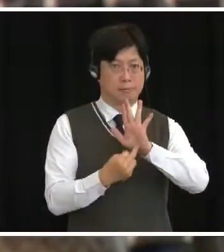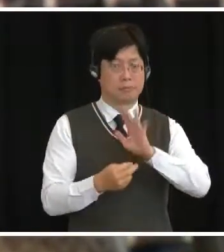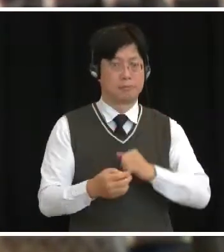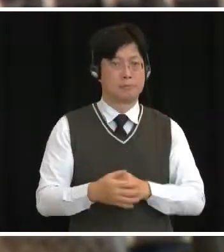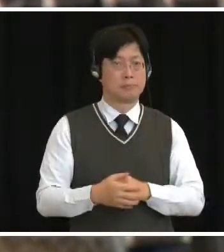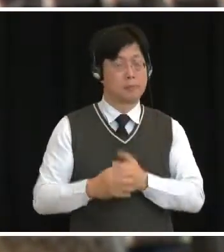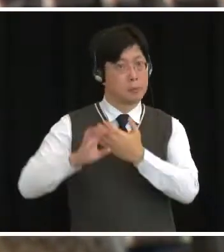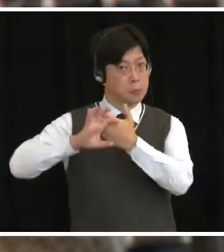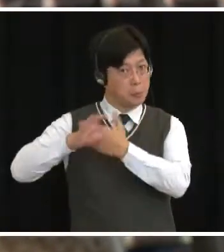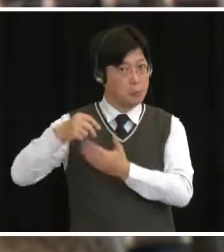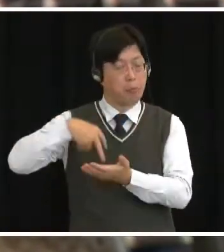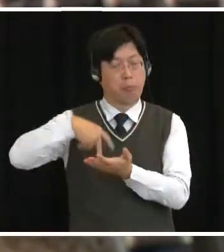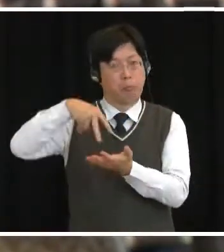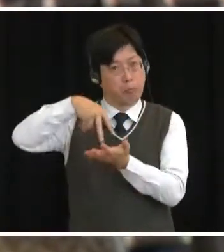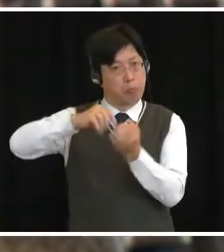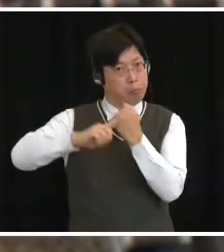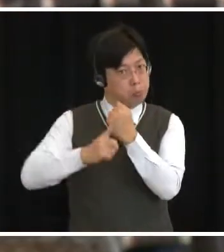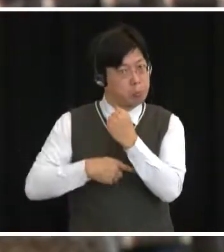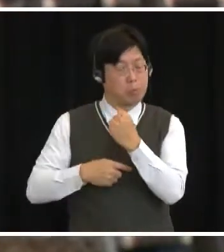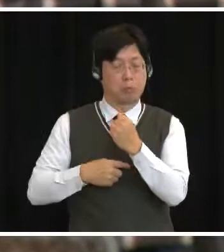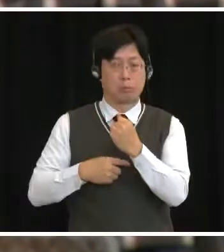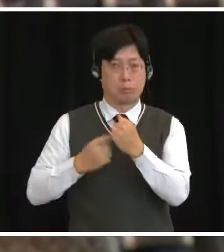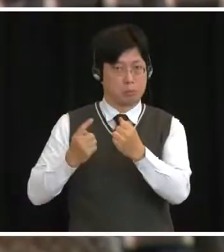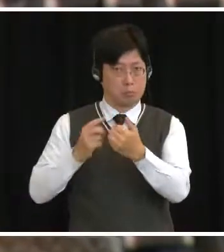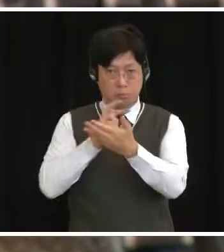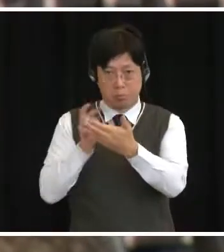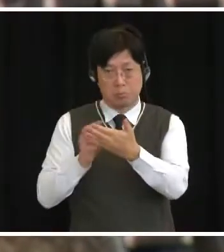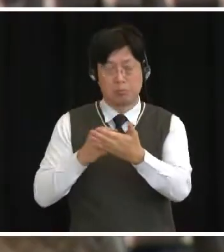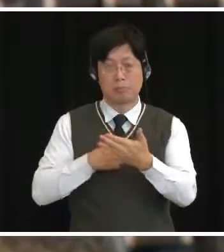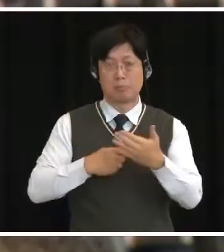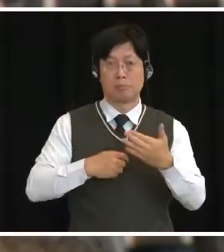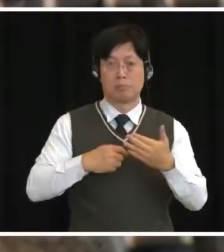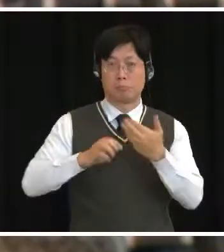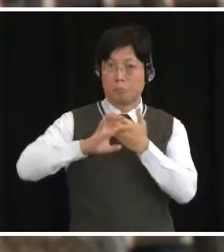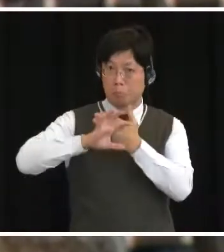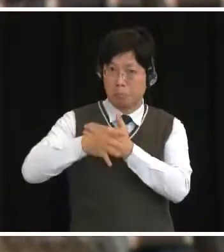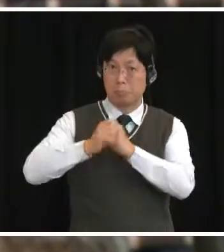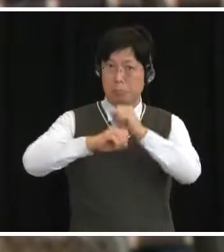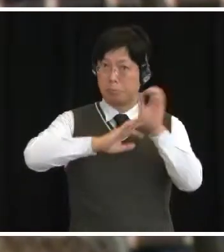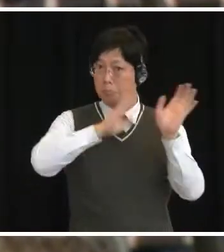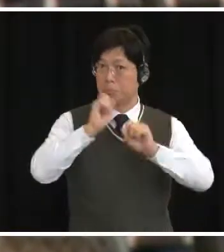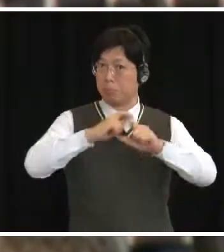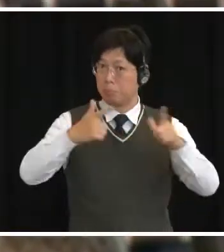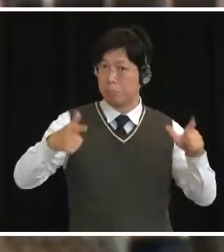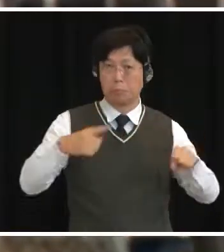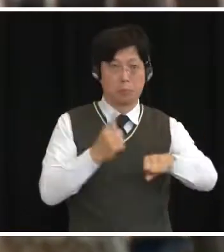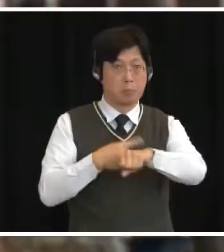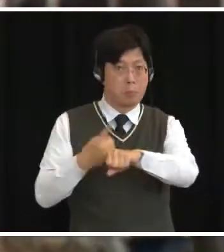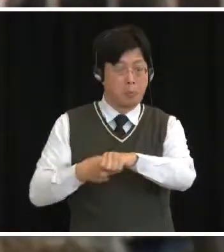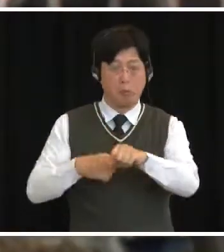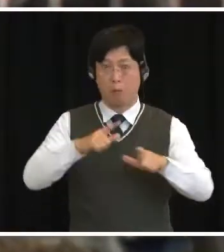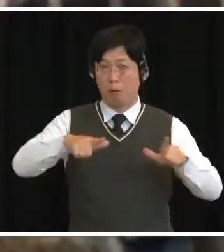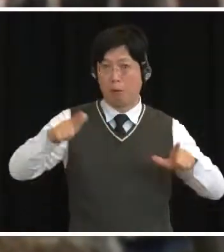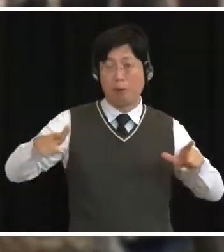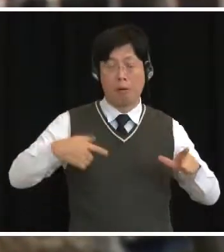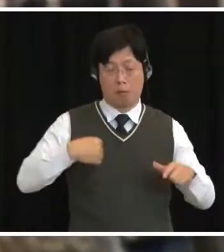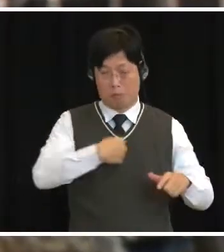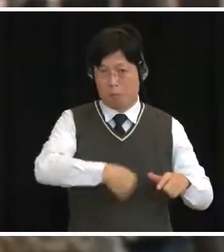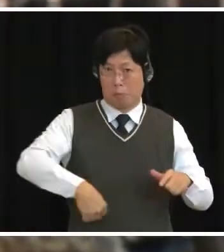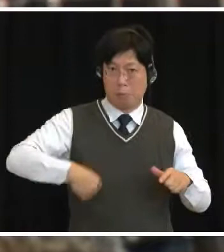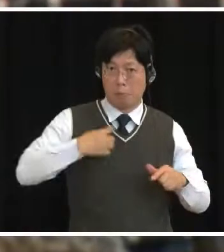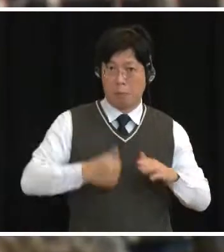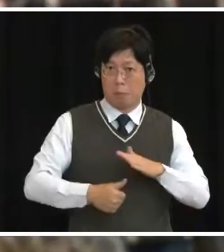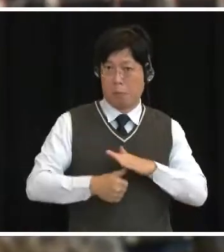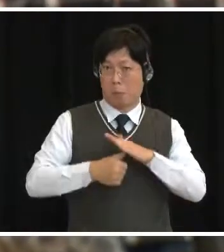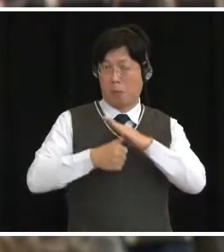lowering the age of majority from 20 to 18, well, we know that laws in